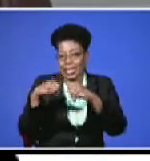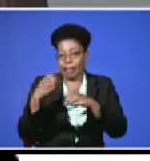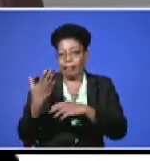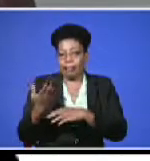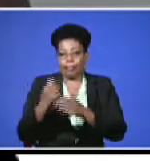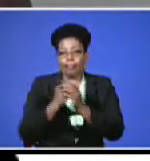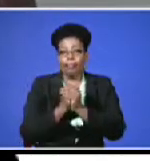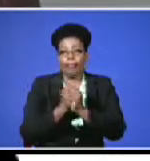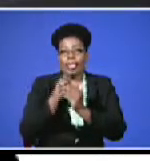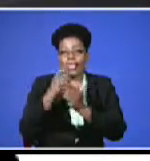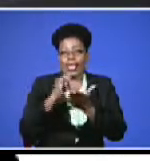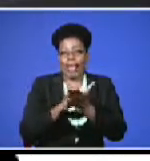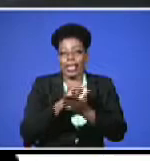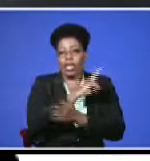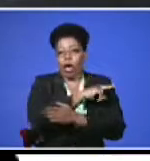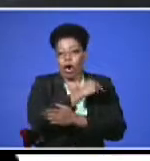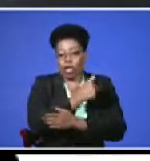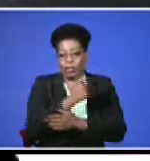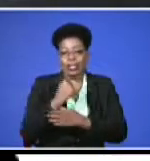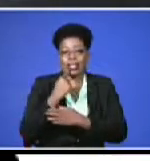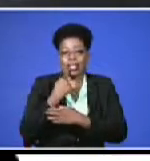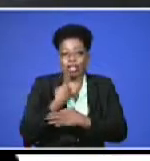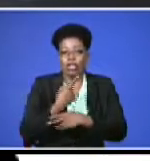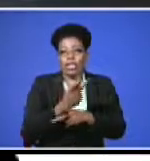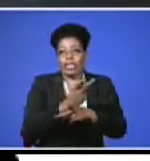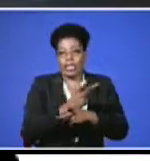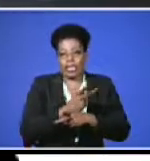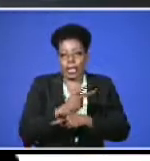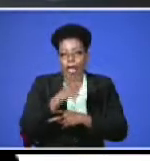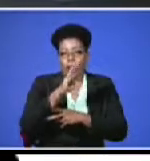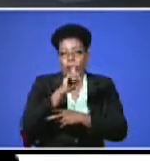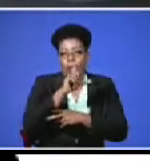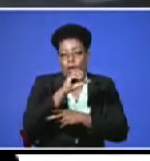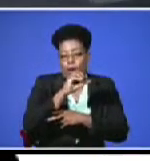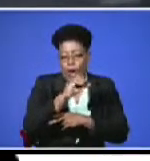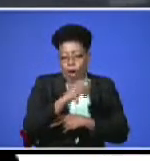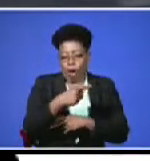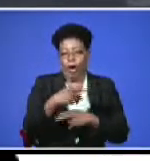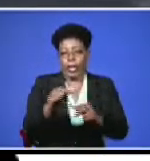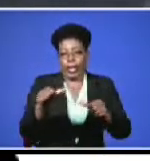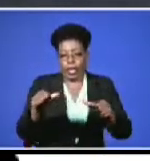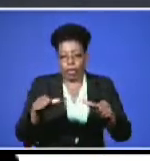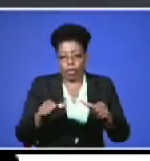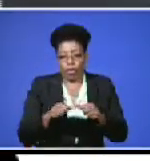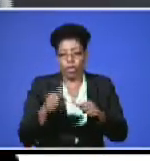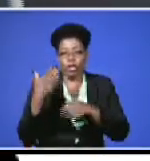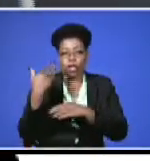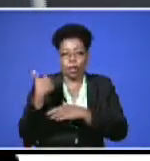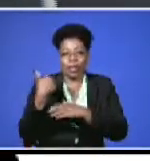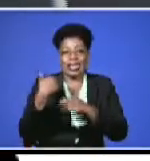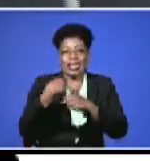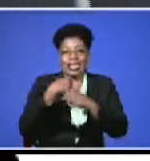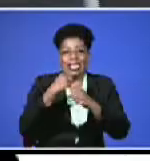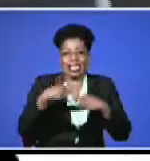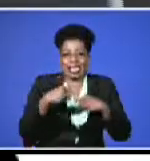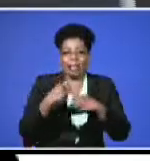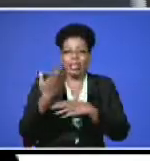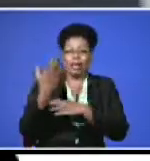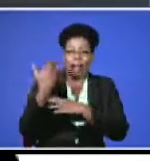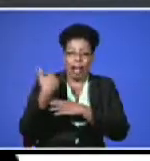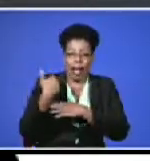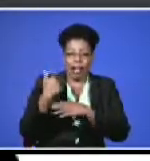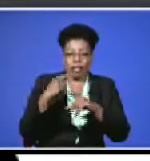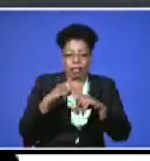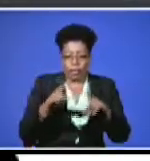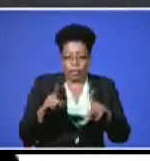health minister said the hospital's critical care block would have experienced issues with the cooling system in the past. And while the